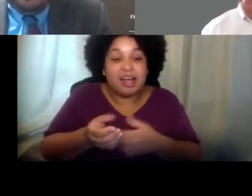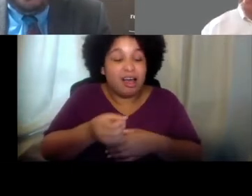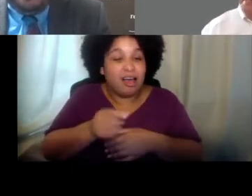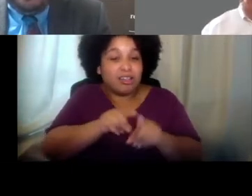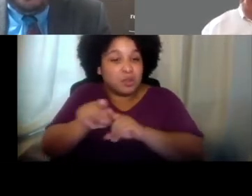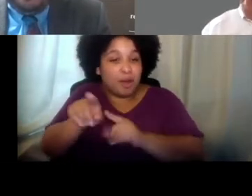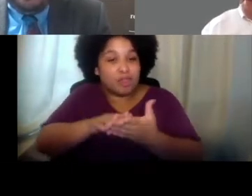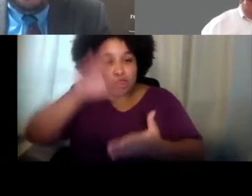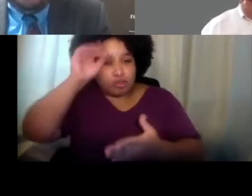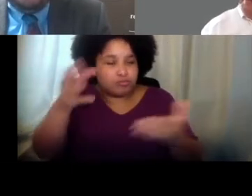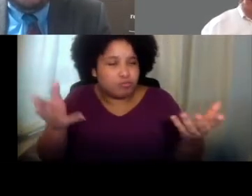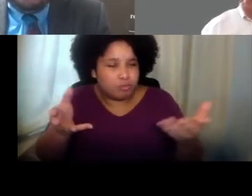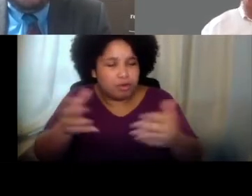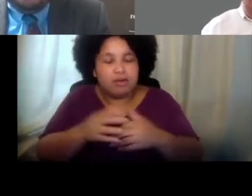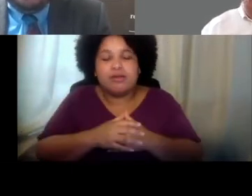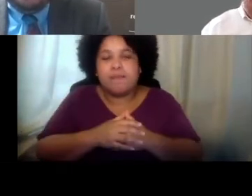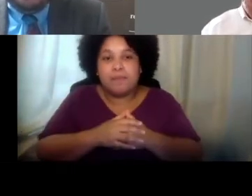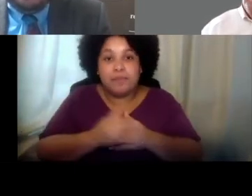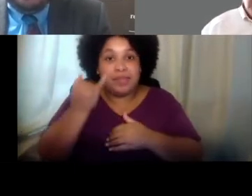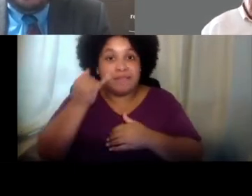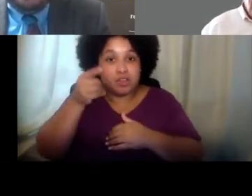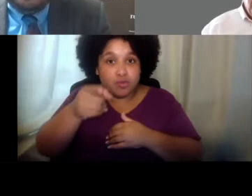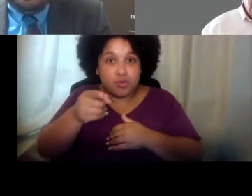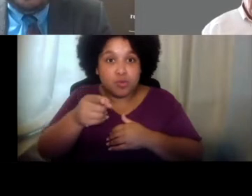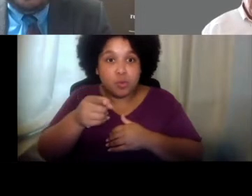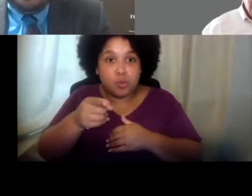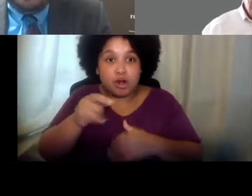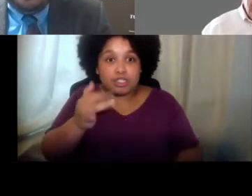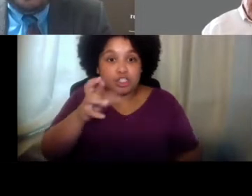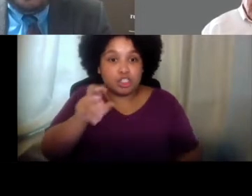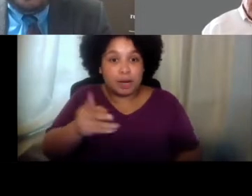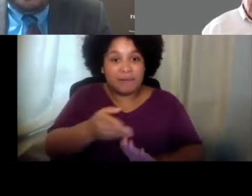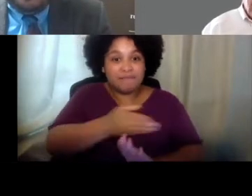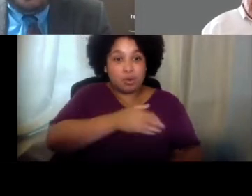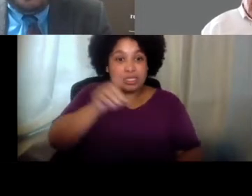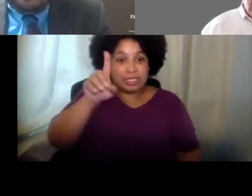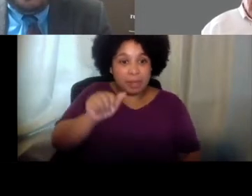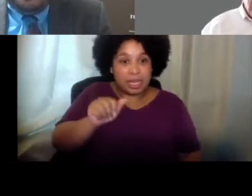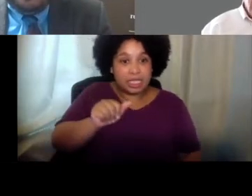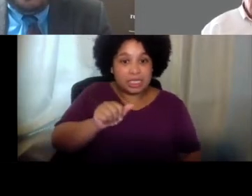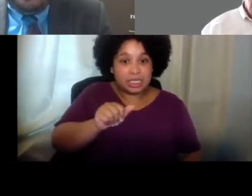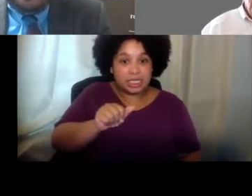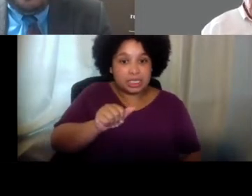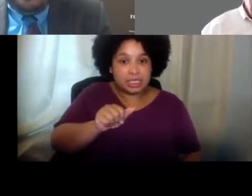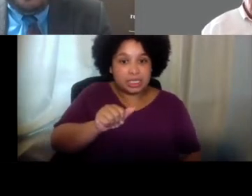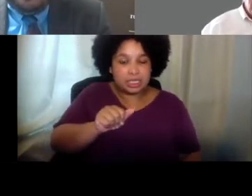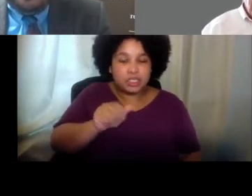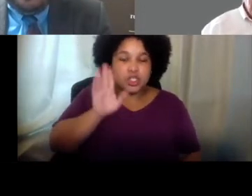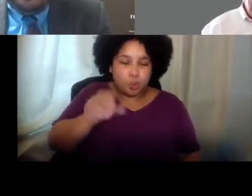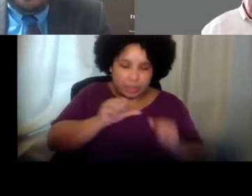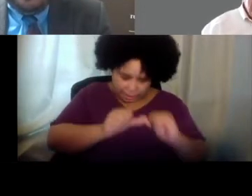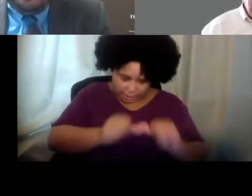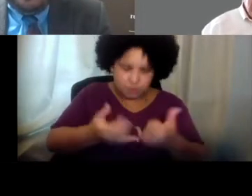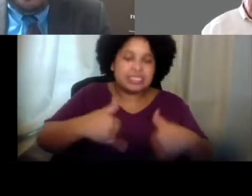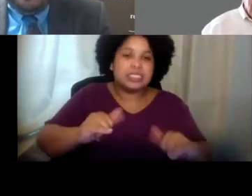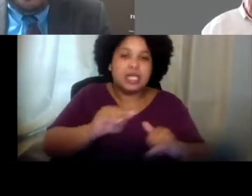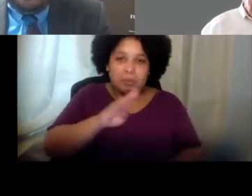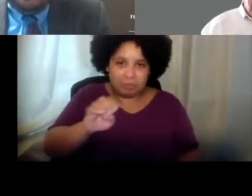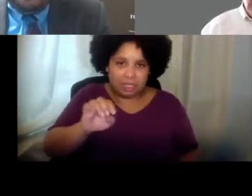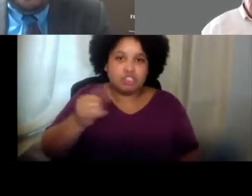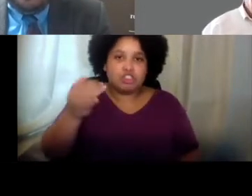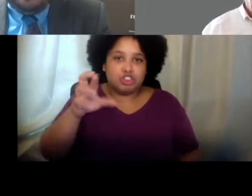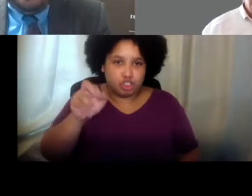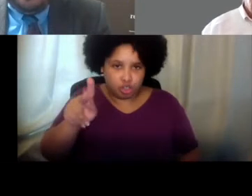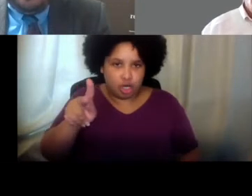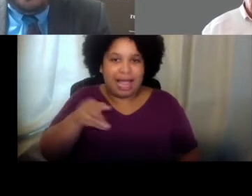learned is that if you were a jerk before your disability, you're going to be a jerk after your disability.